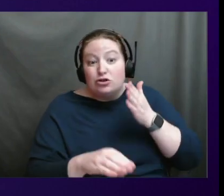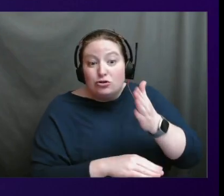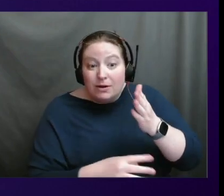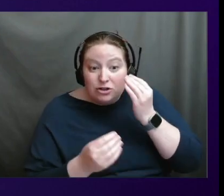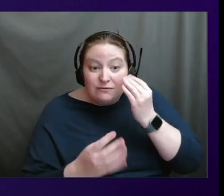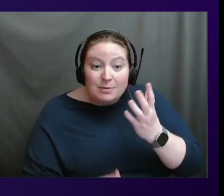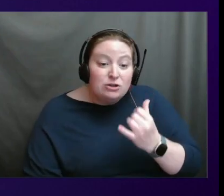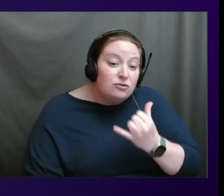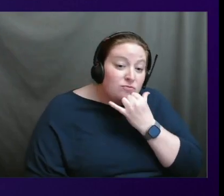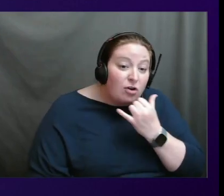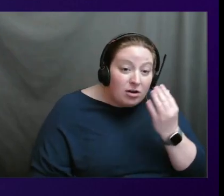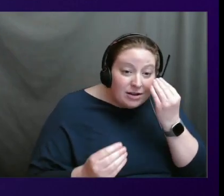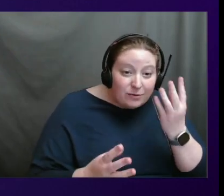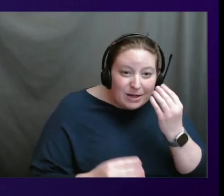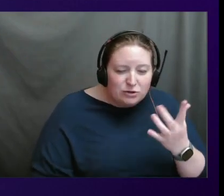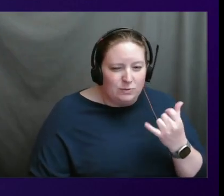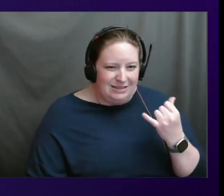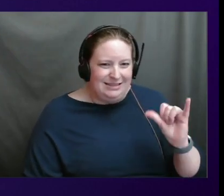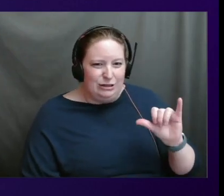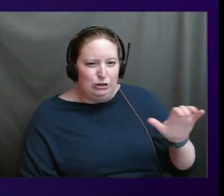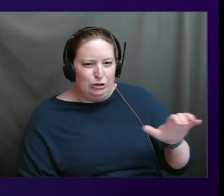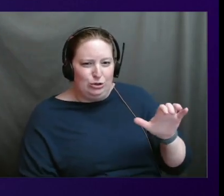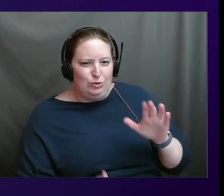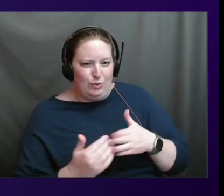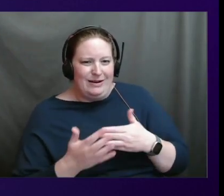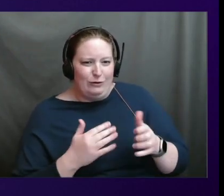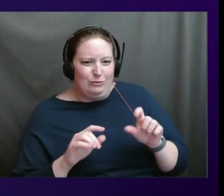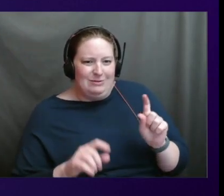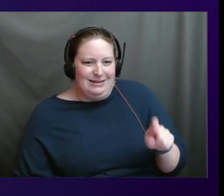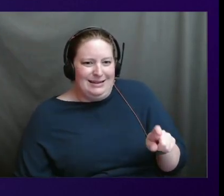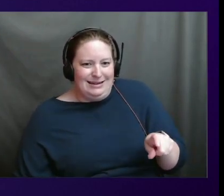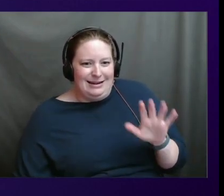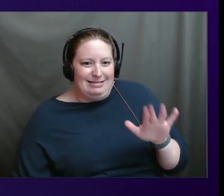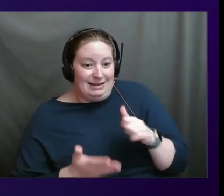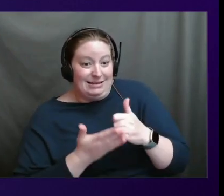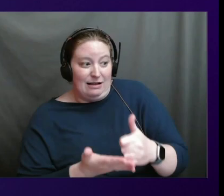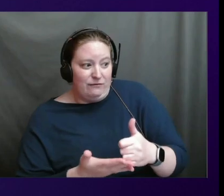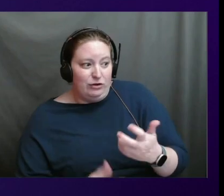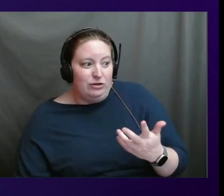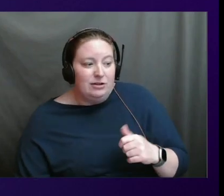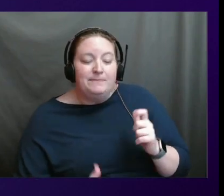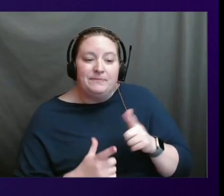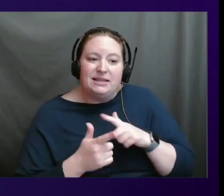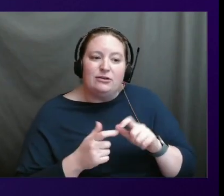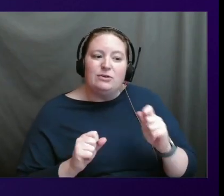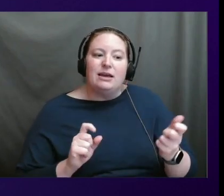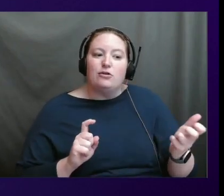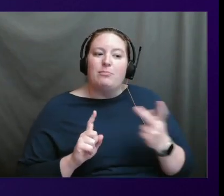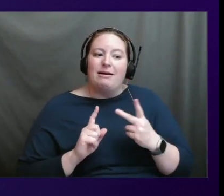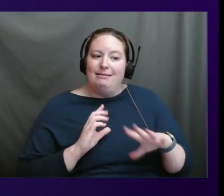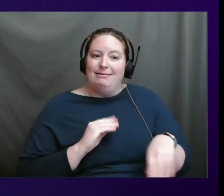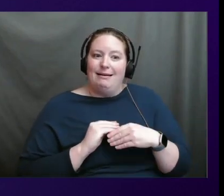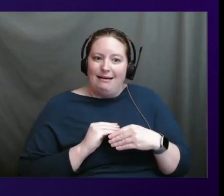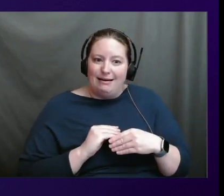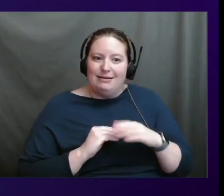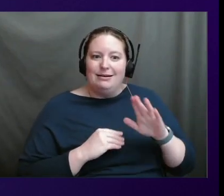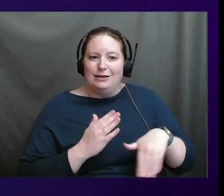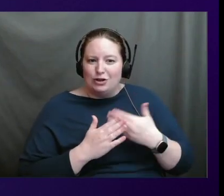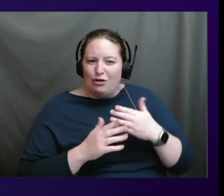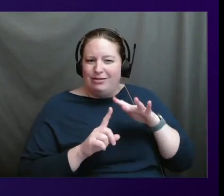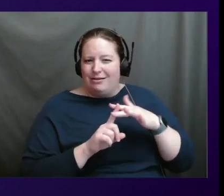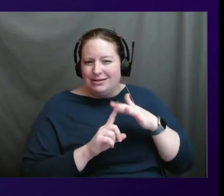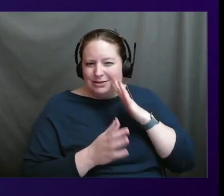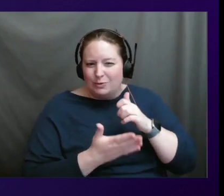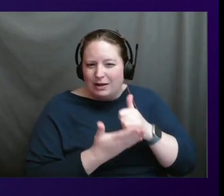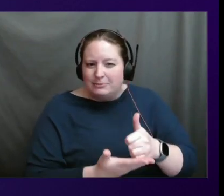information, it still will do what you need it to do, which is helpful. And then you can always go back and add things, and it's just all the context will help. So